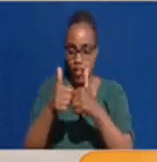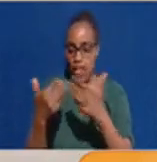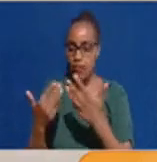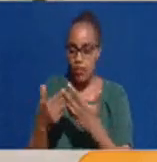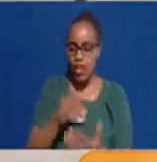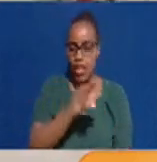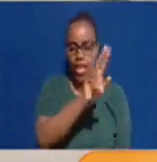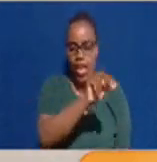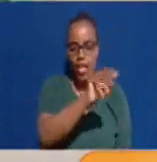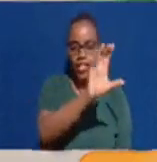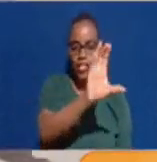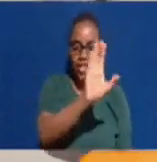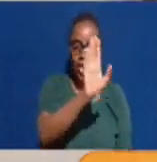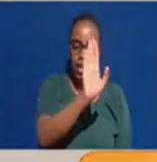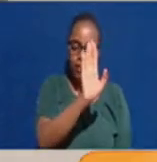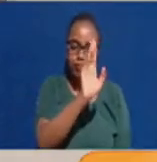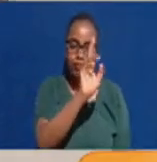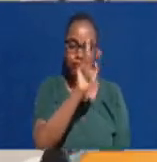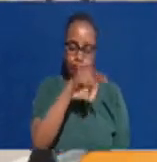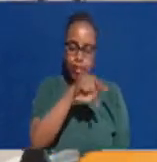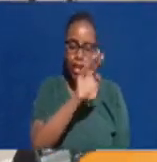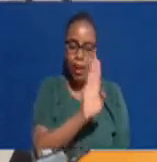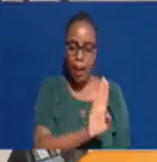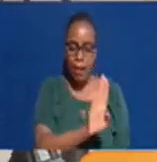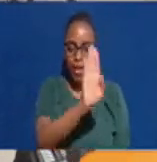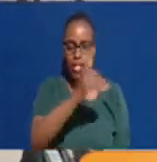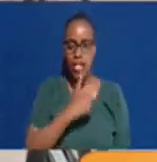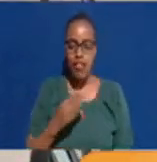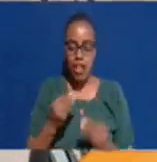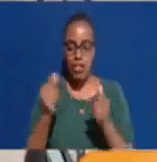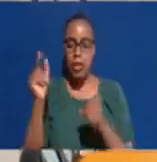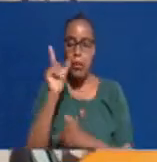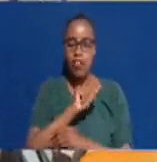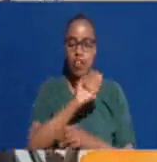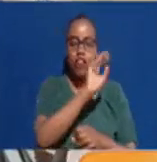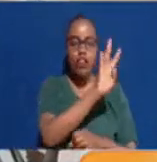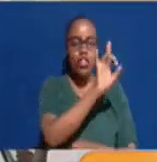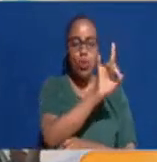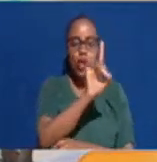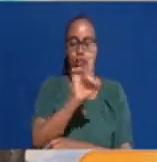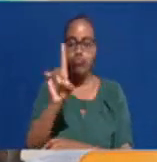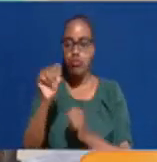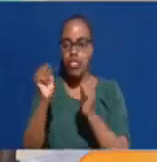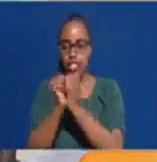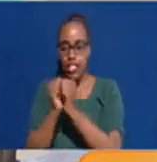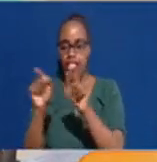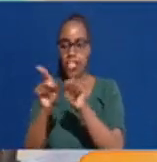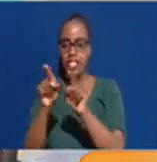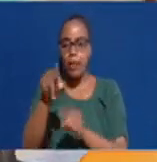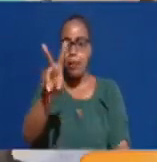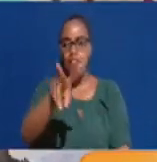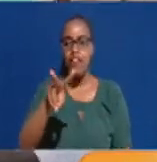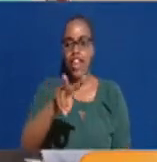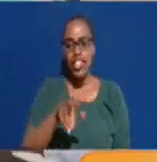NCPB maintained their winning run after thrashing Spartan 41-10 at the same venue.